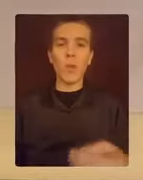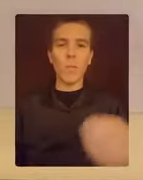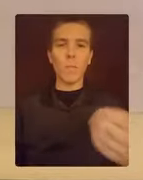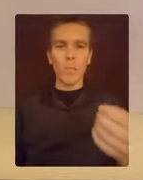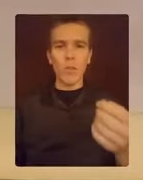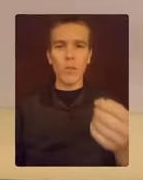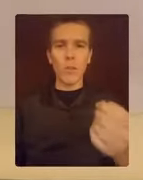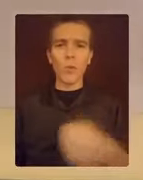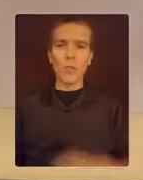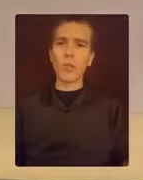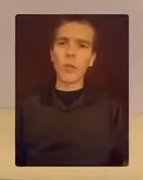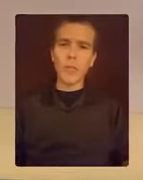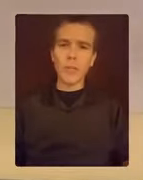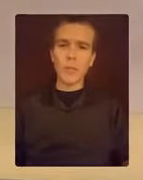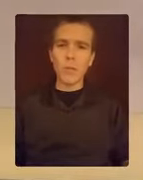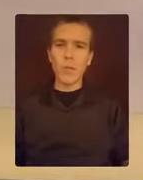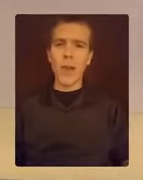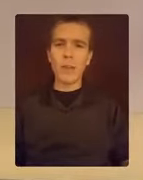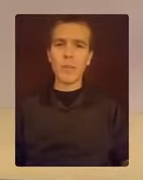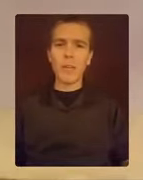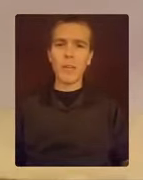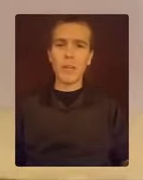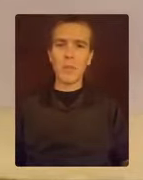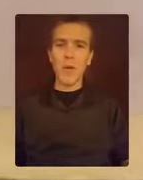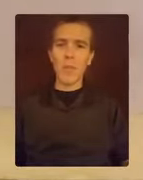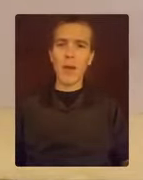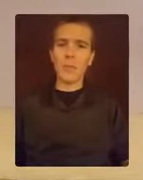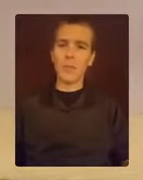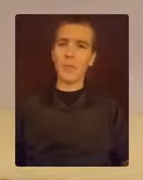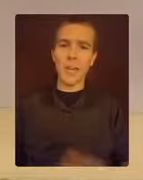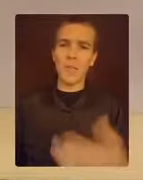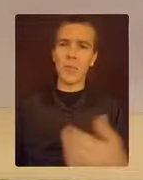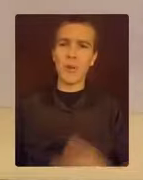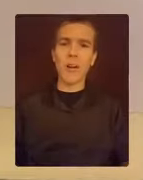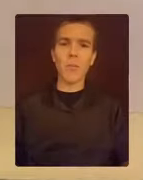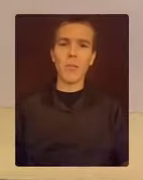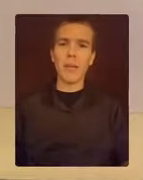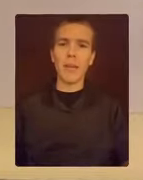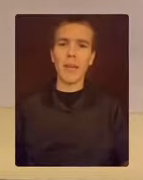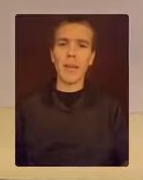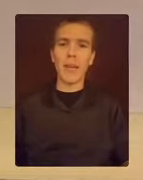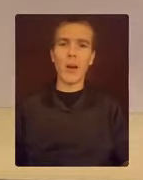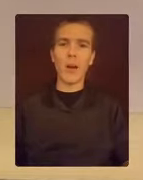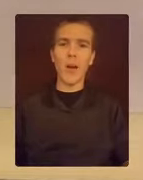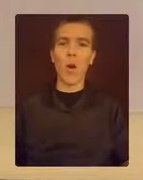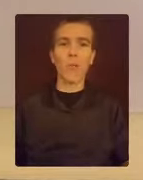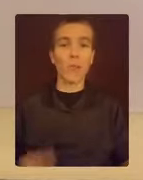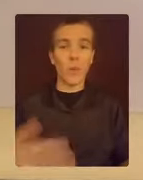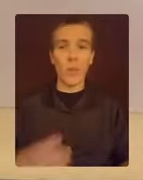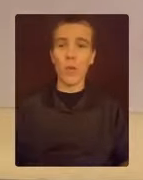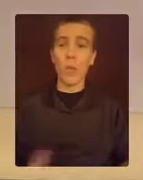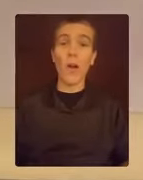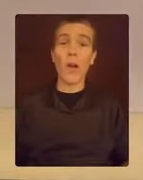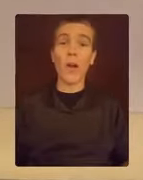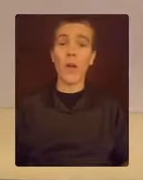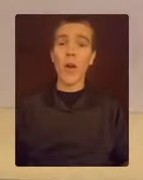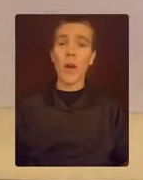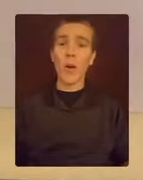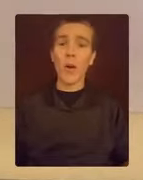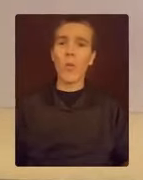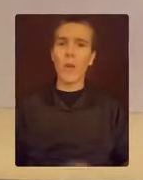Know that you would enjoy it if someone randomly walked past you and gave you a compliment on something you're